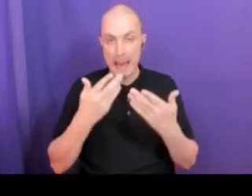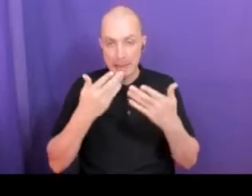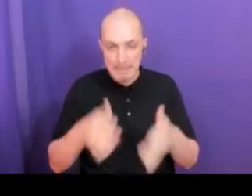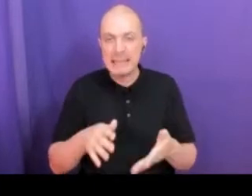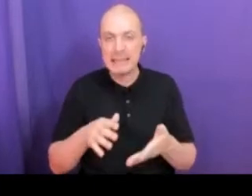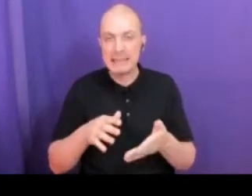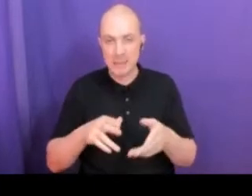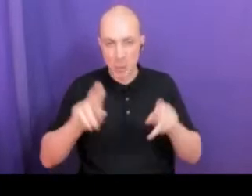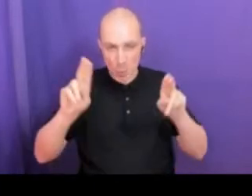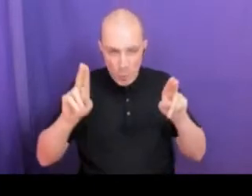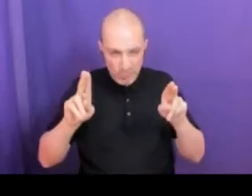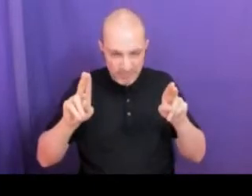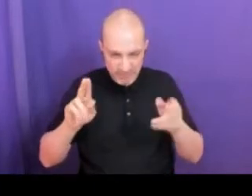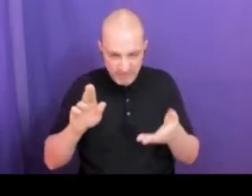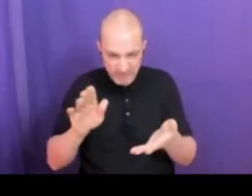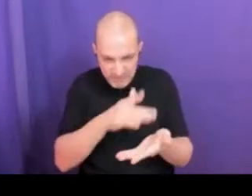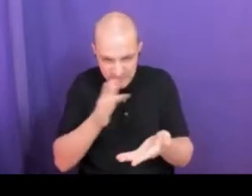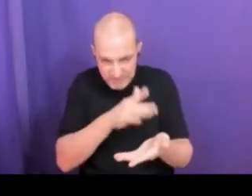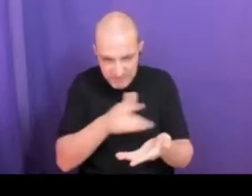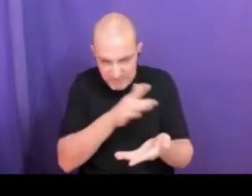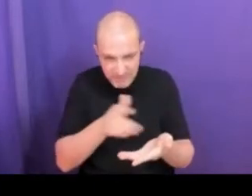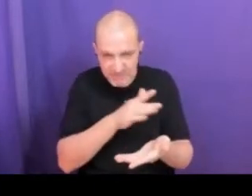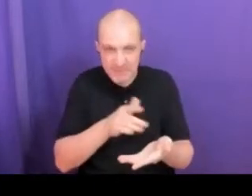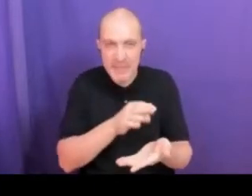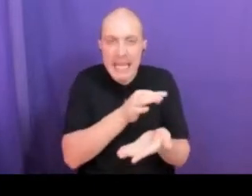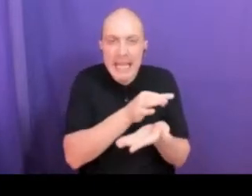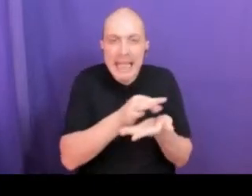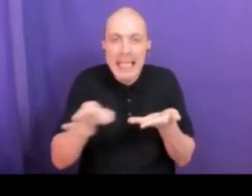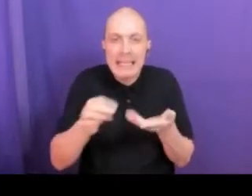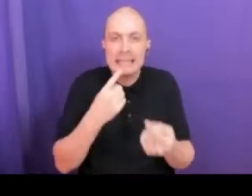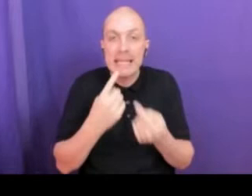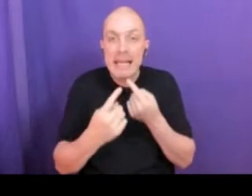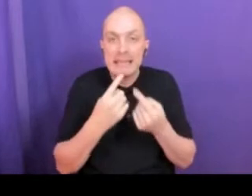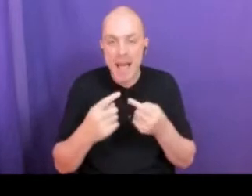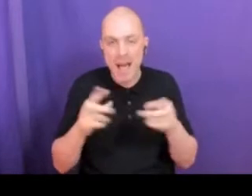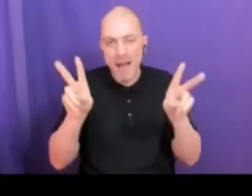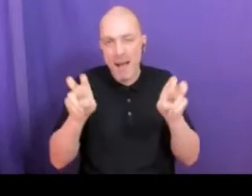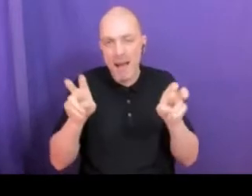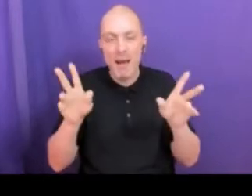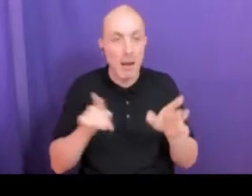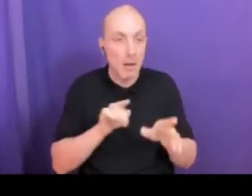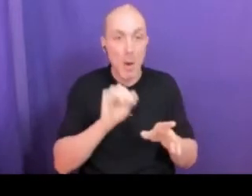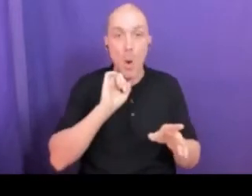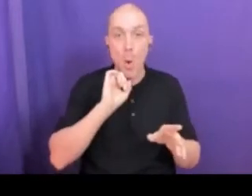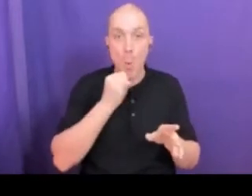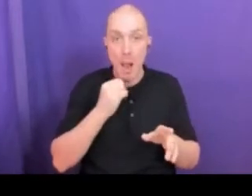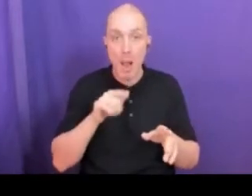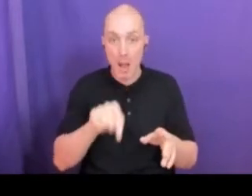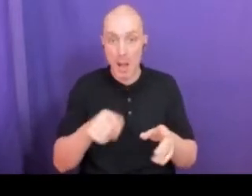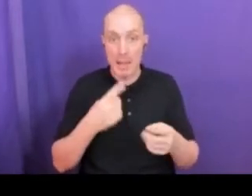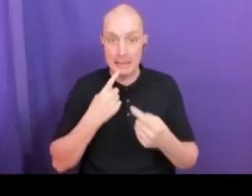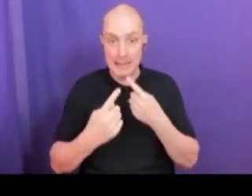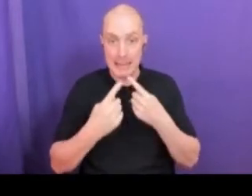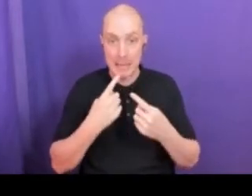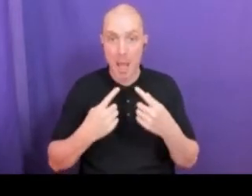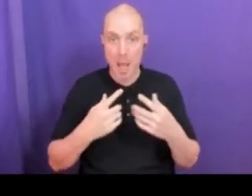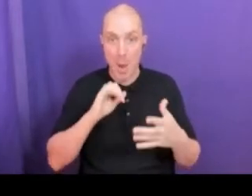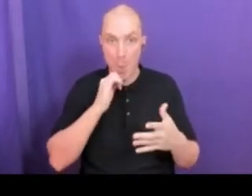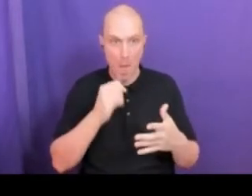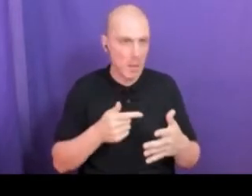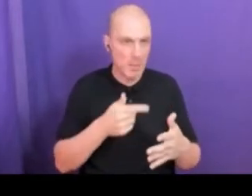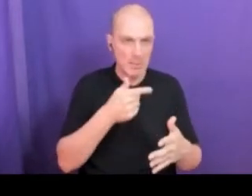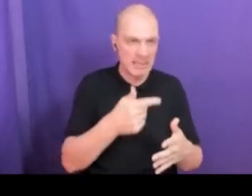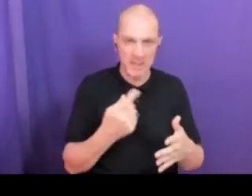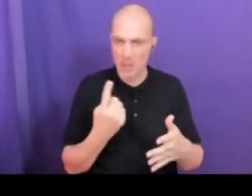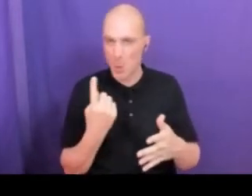happen. What's happening next is I'm going to take all of those data, all those 71 different factors that we've got. I'm going to see how